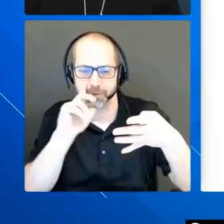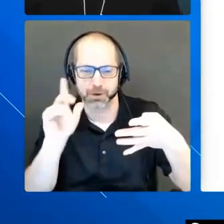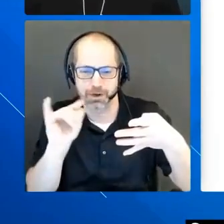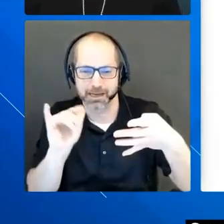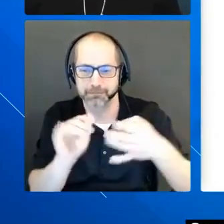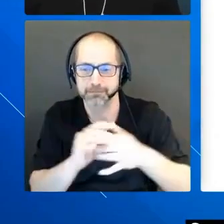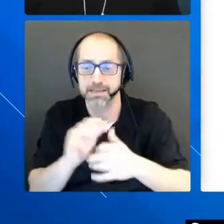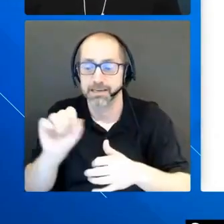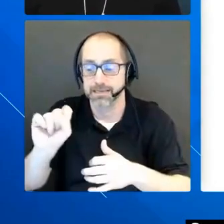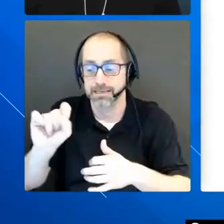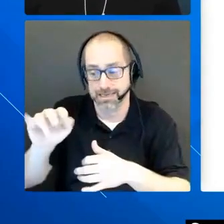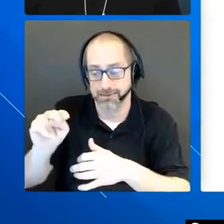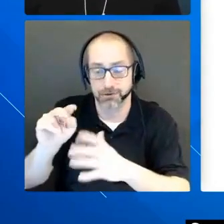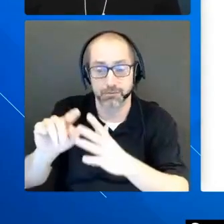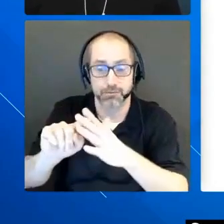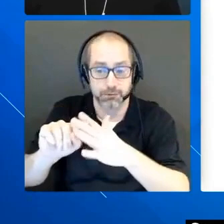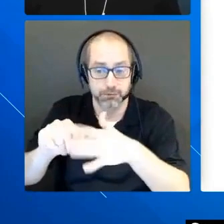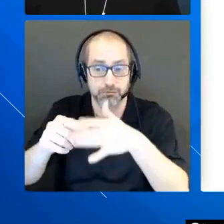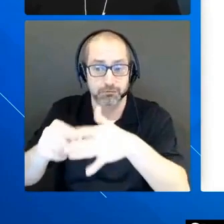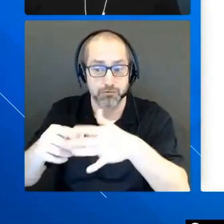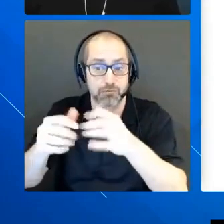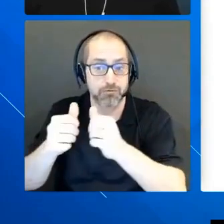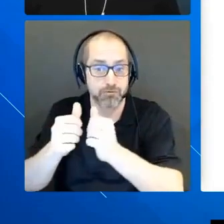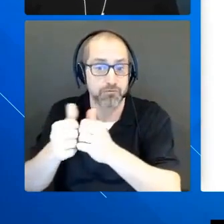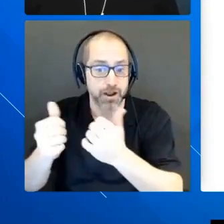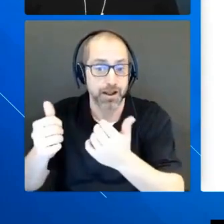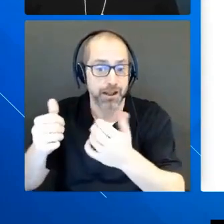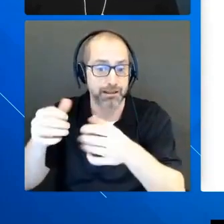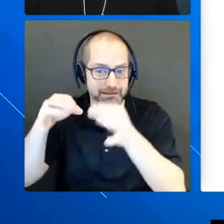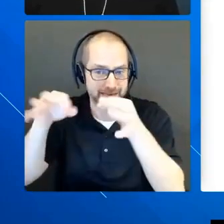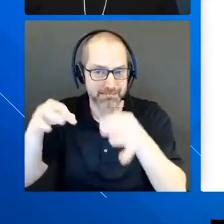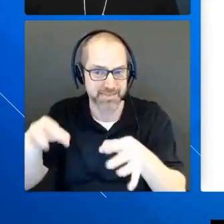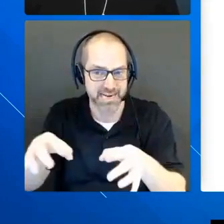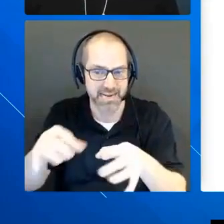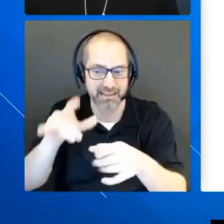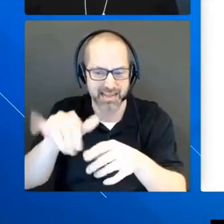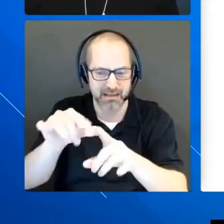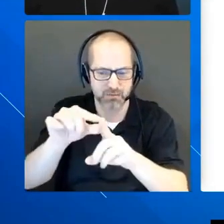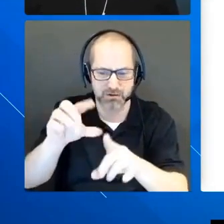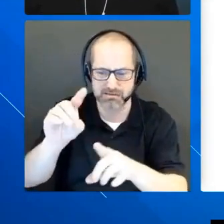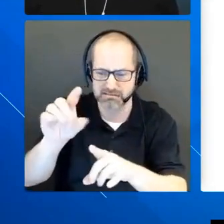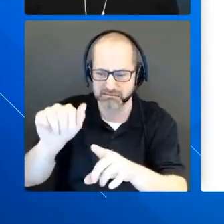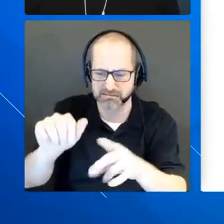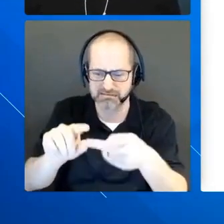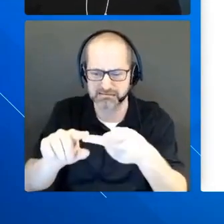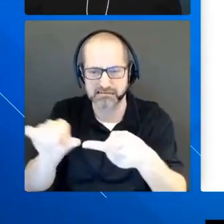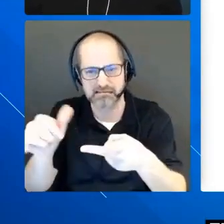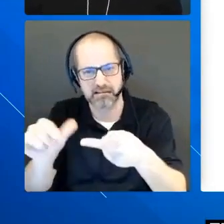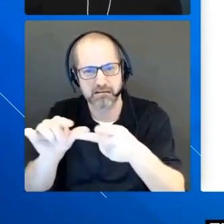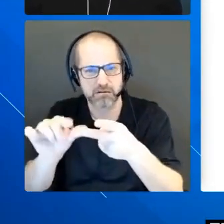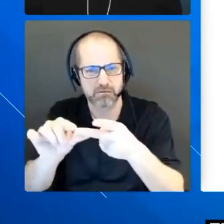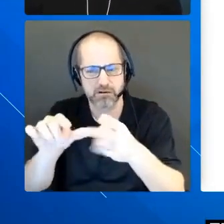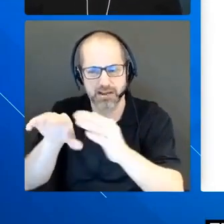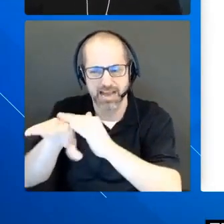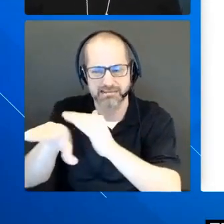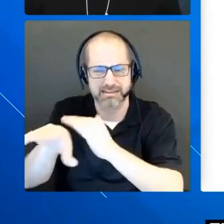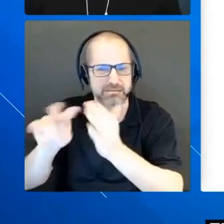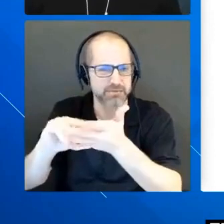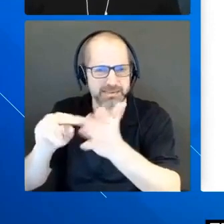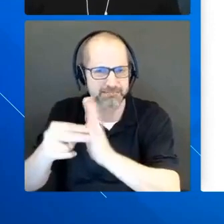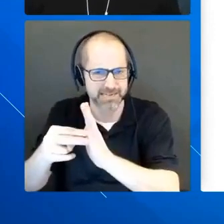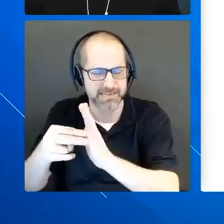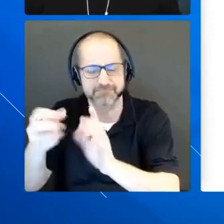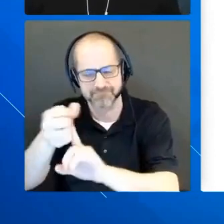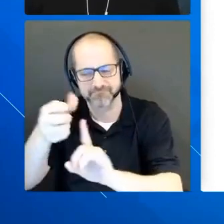Stephen's going to kick off our session by level setting what the terms disability and accessibility mean. The bulk of our time, though, is going to be